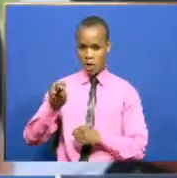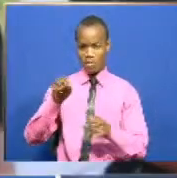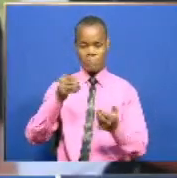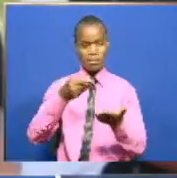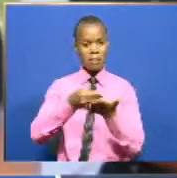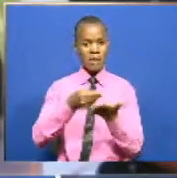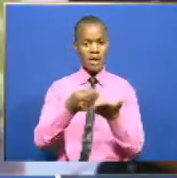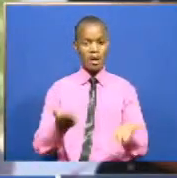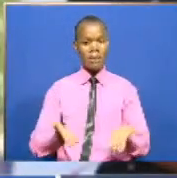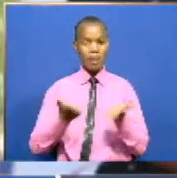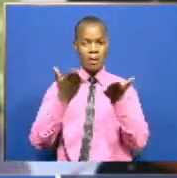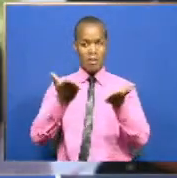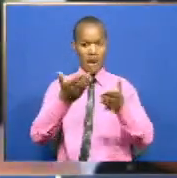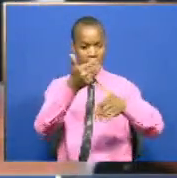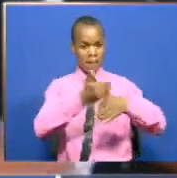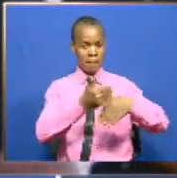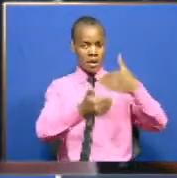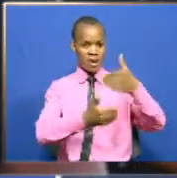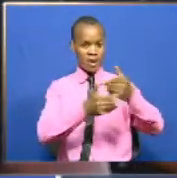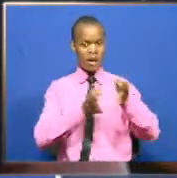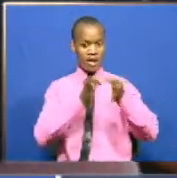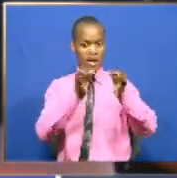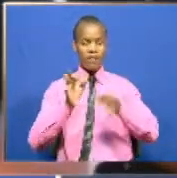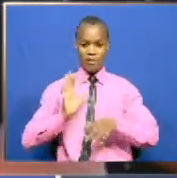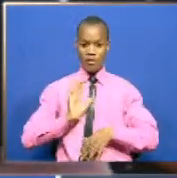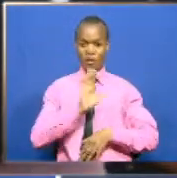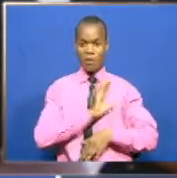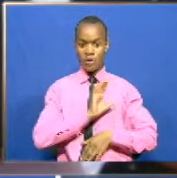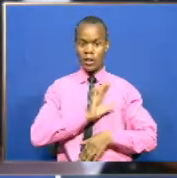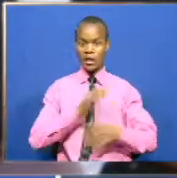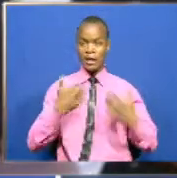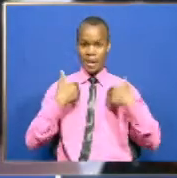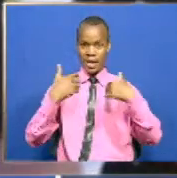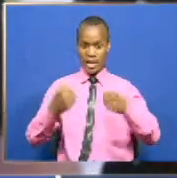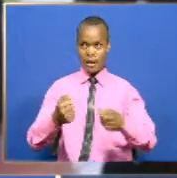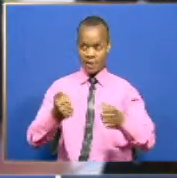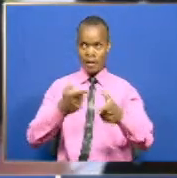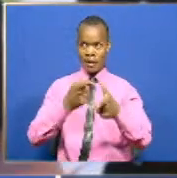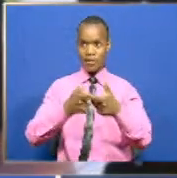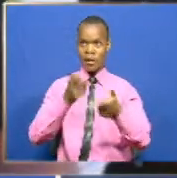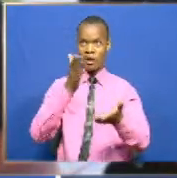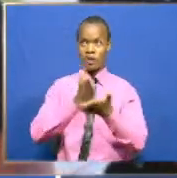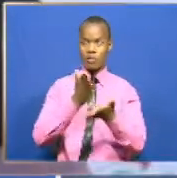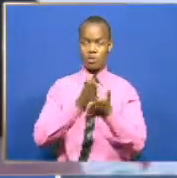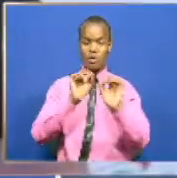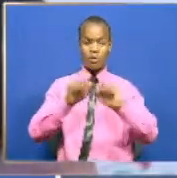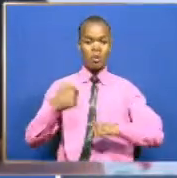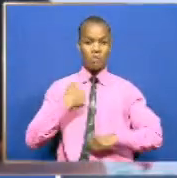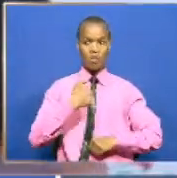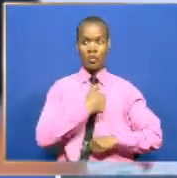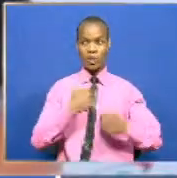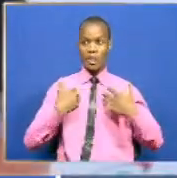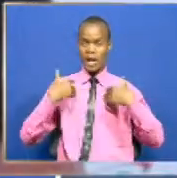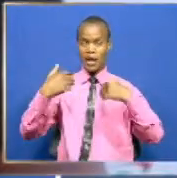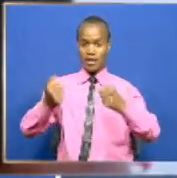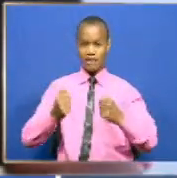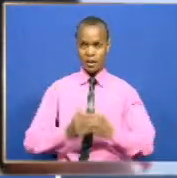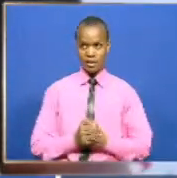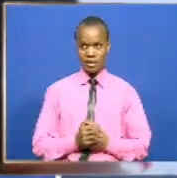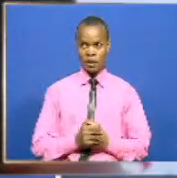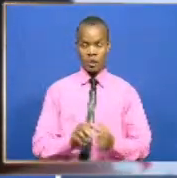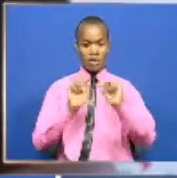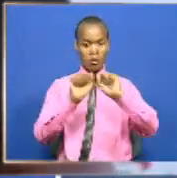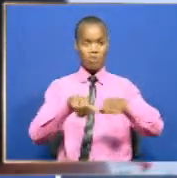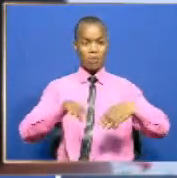facilities. If our communities are healthy, then our business will also be healthy. We are going to provide the generator that